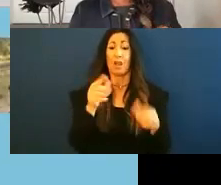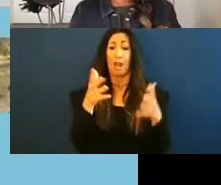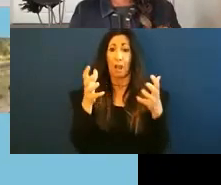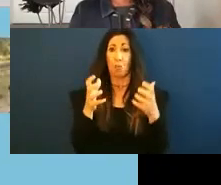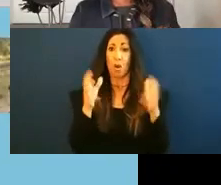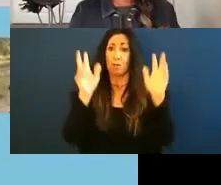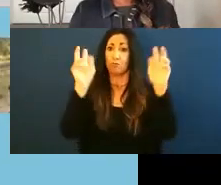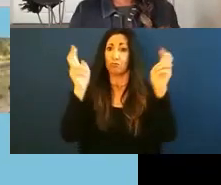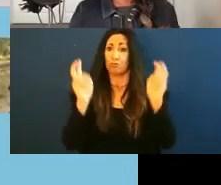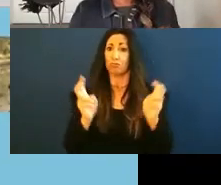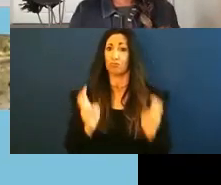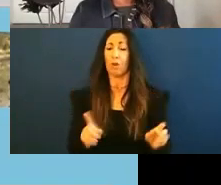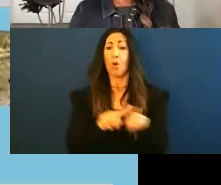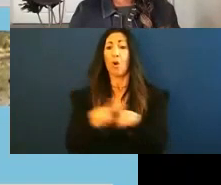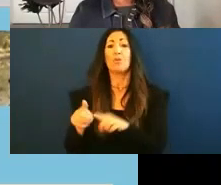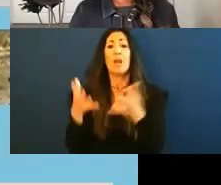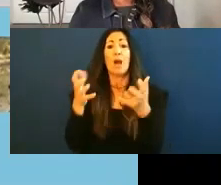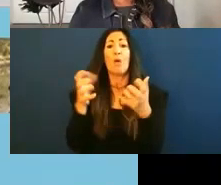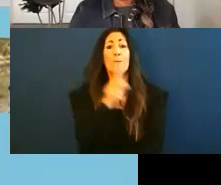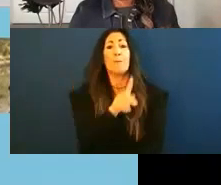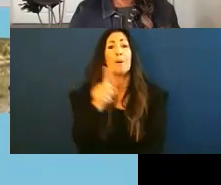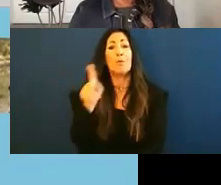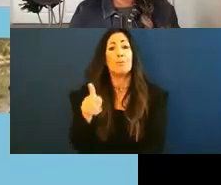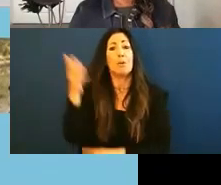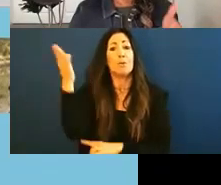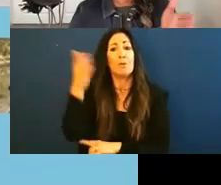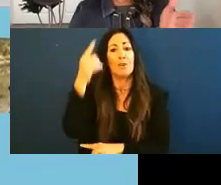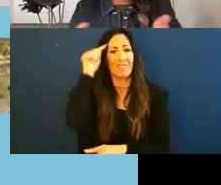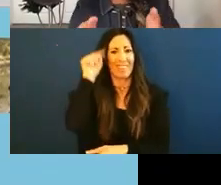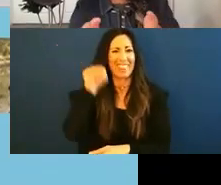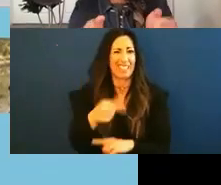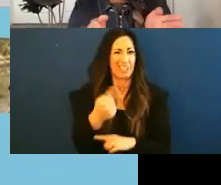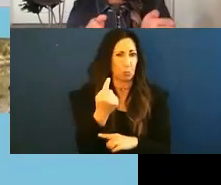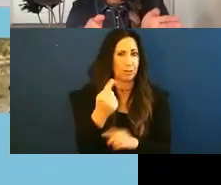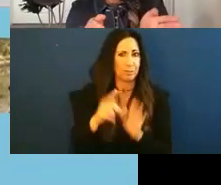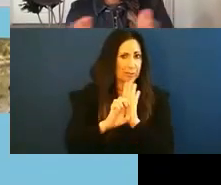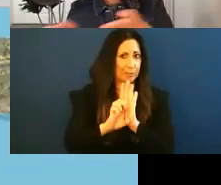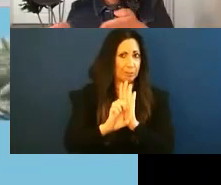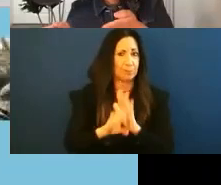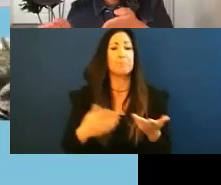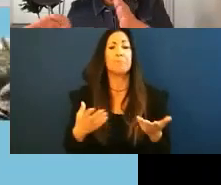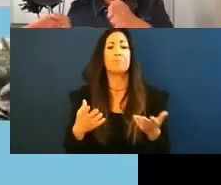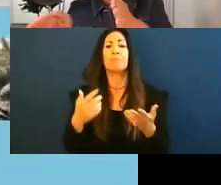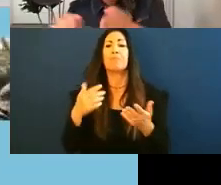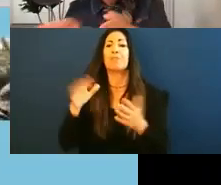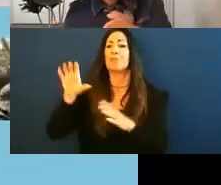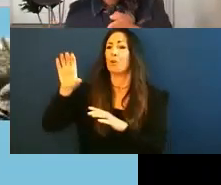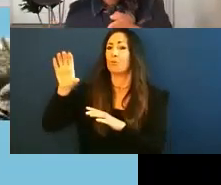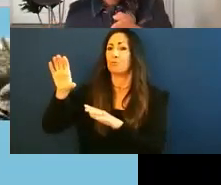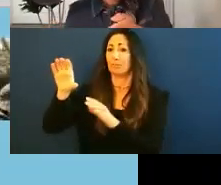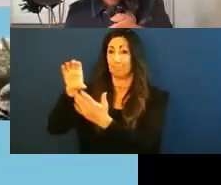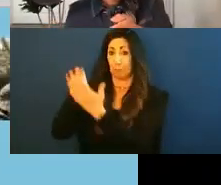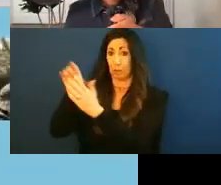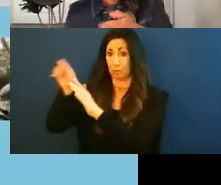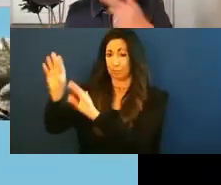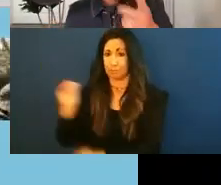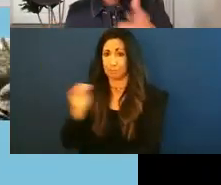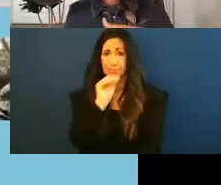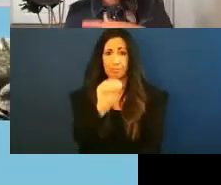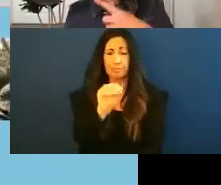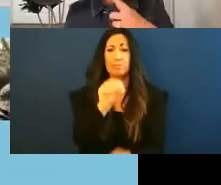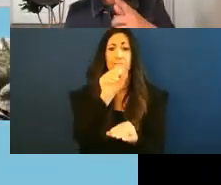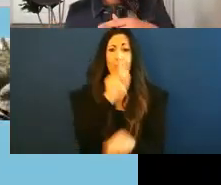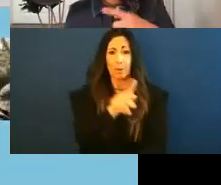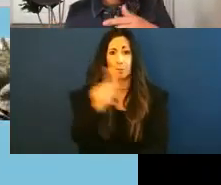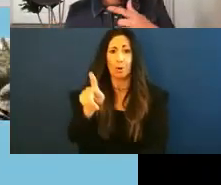And I also wanted a PowerPoint presentation for this particular one. And so I chucked my PowerPoint into this area right here that's